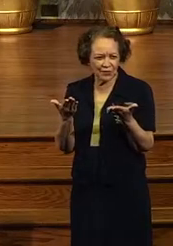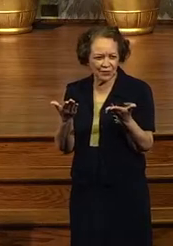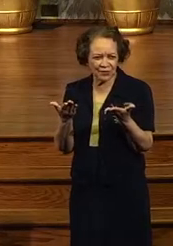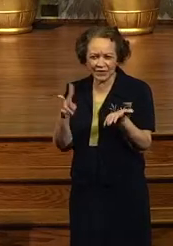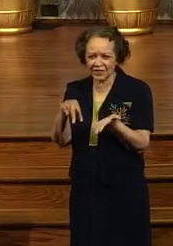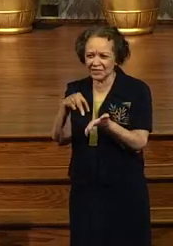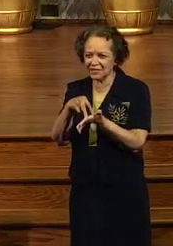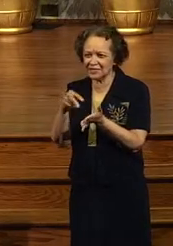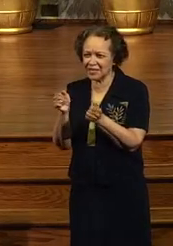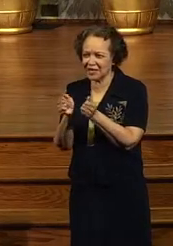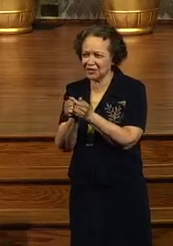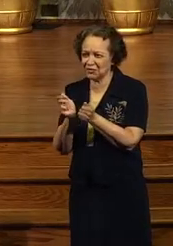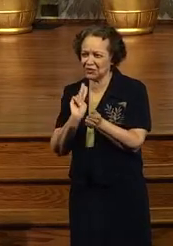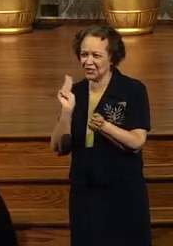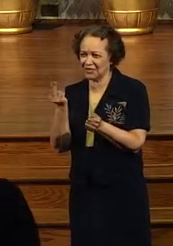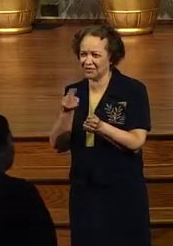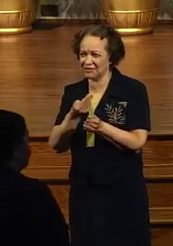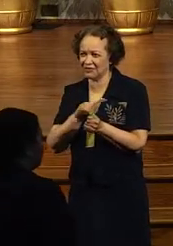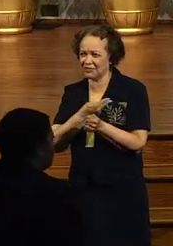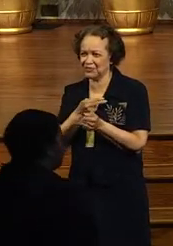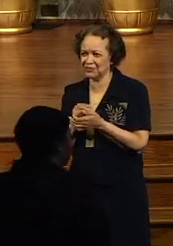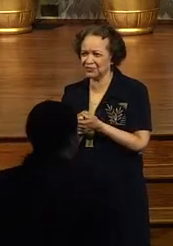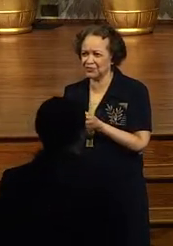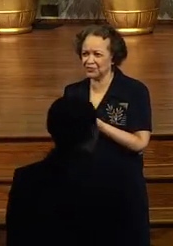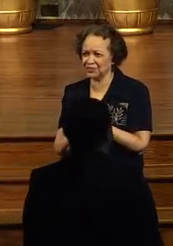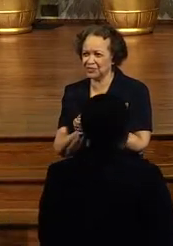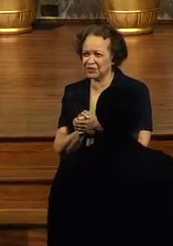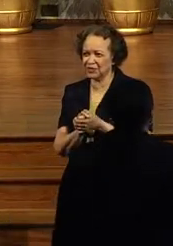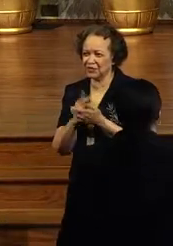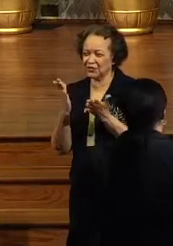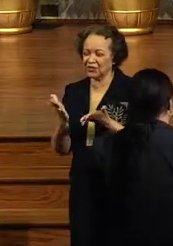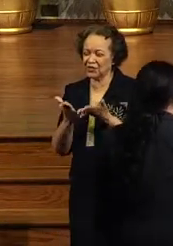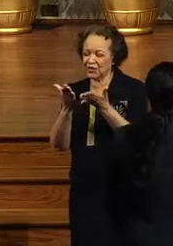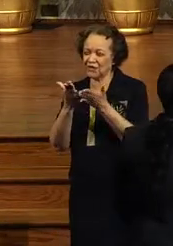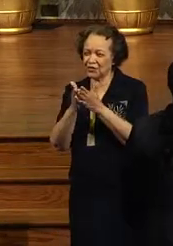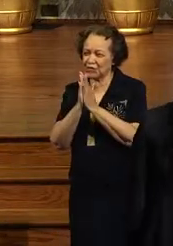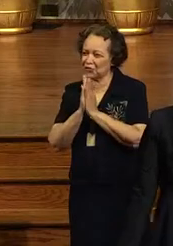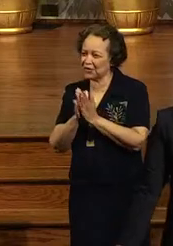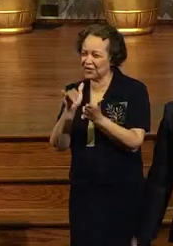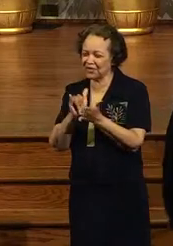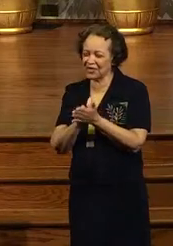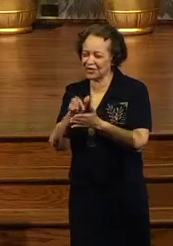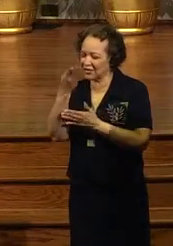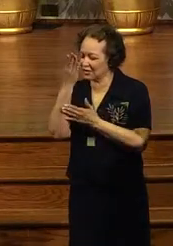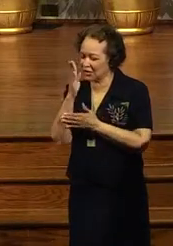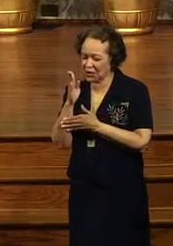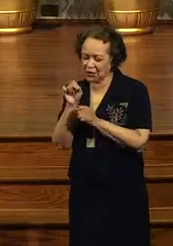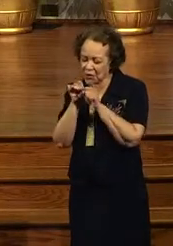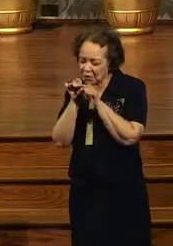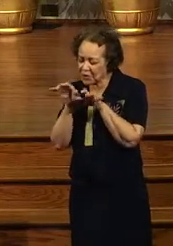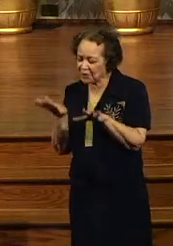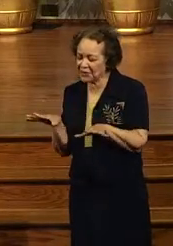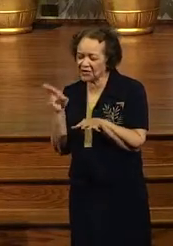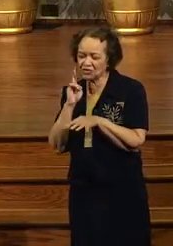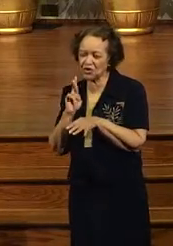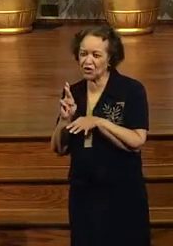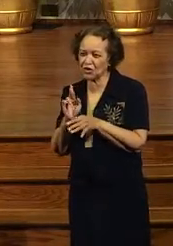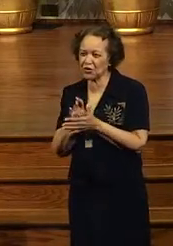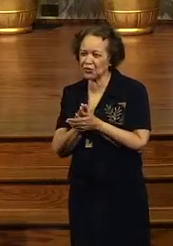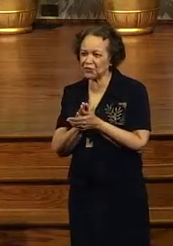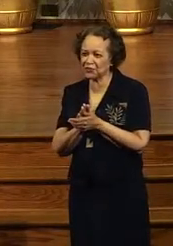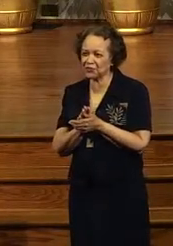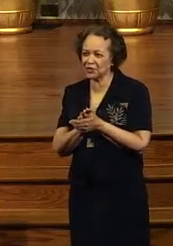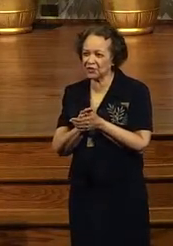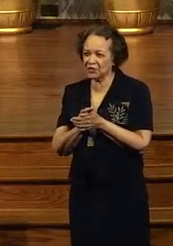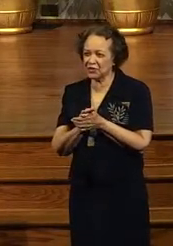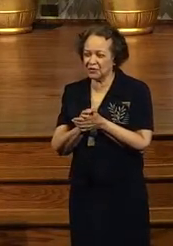just will introduce herself, and then we're going to offer a prayer that God will bless her efforts. Her resume speaks for